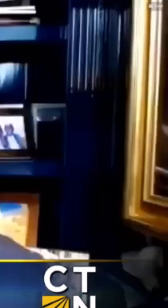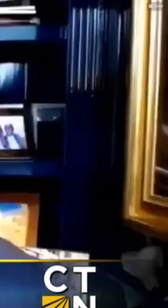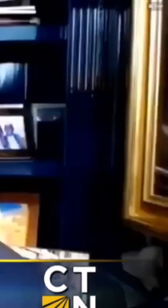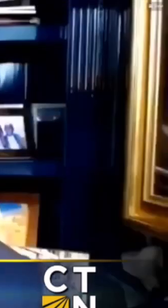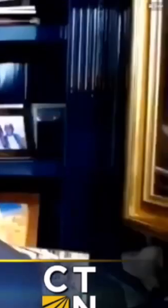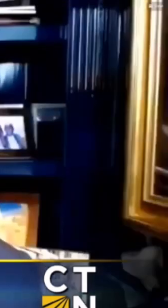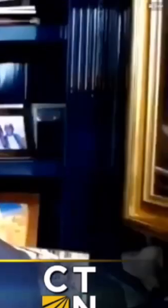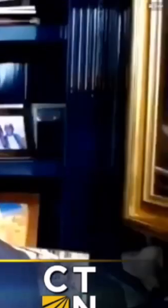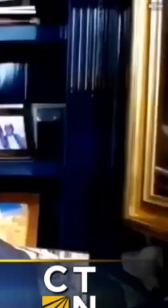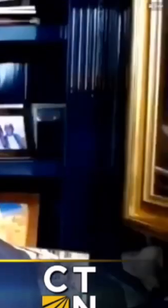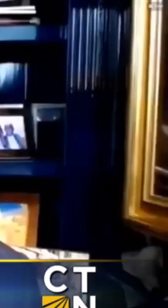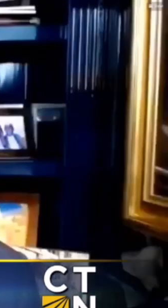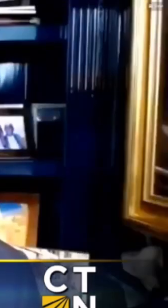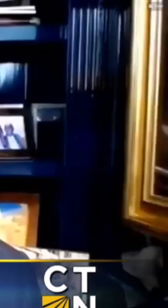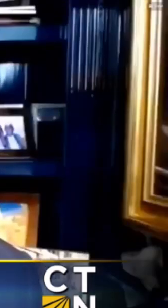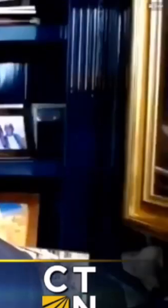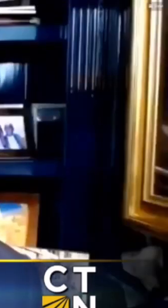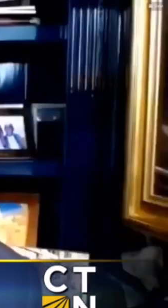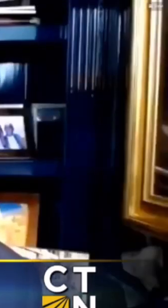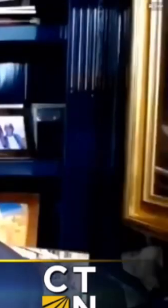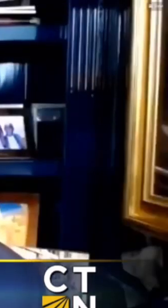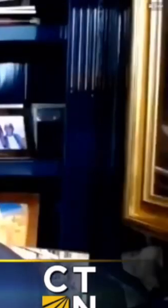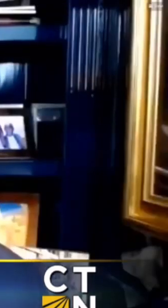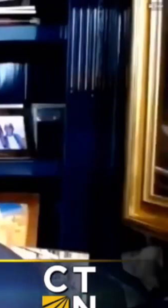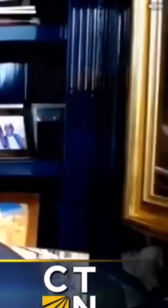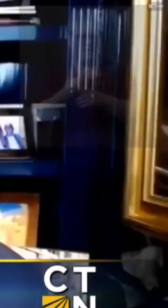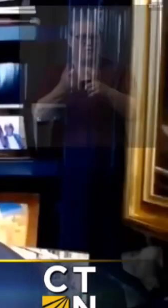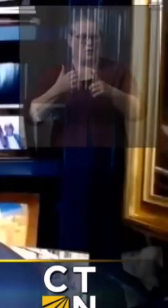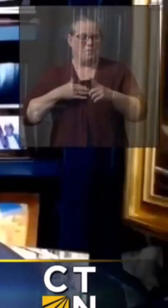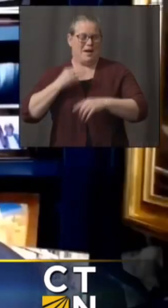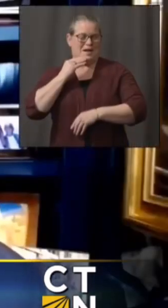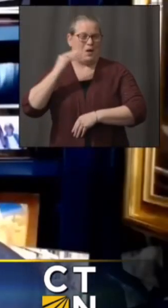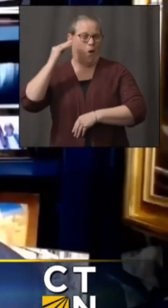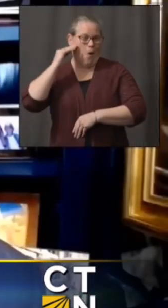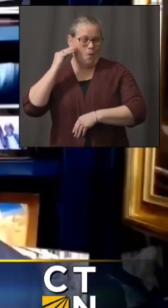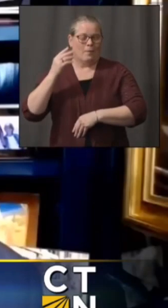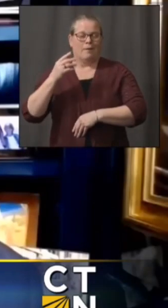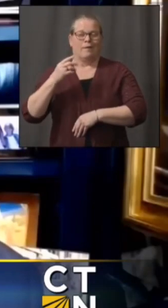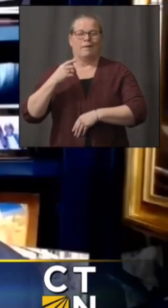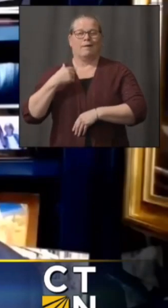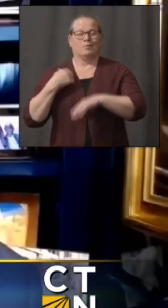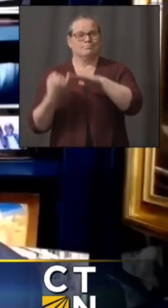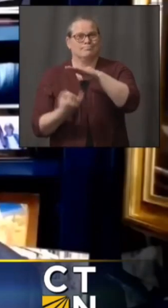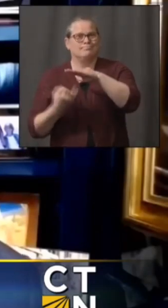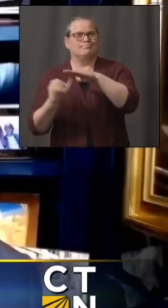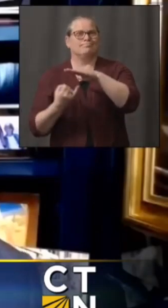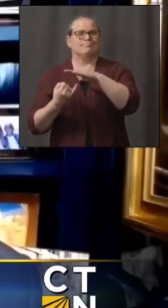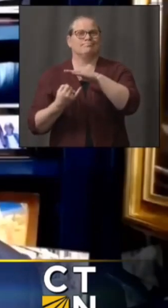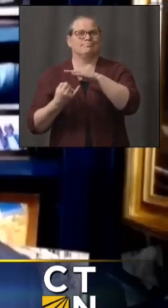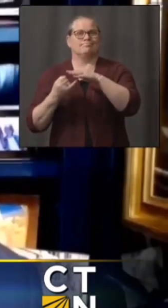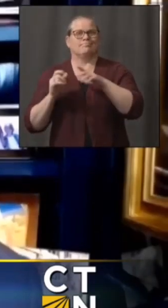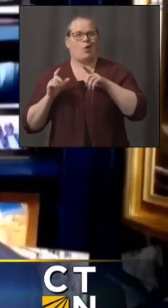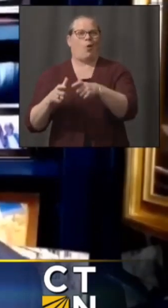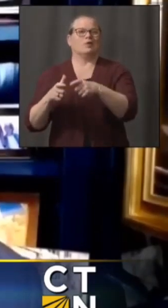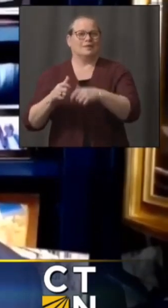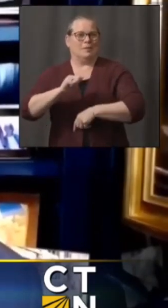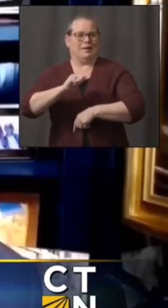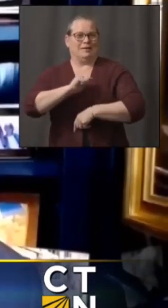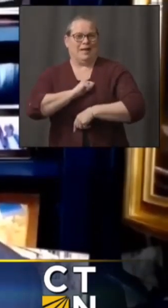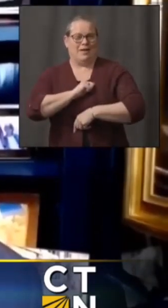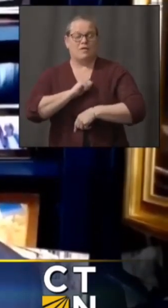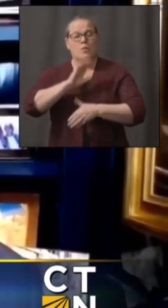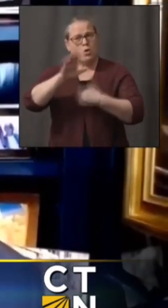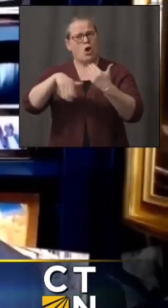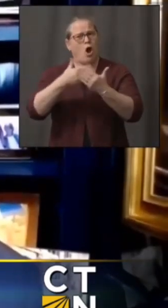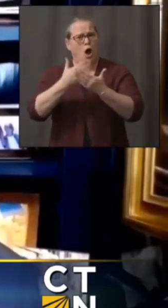Good afternoon, everybody. Here from my quarantine at home. We're all in good shape. Everybody is tested.